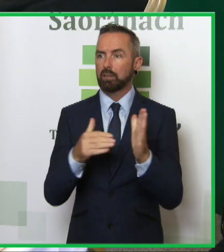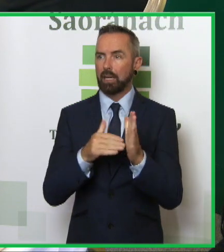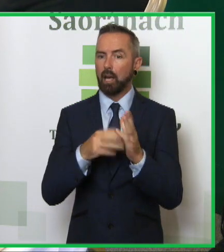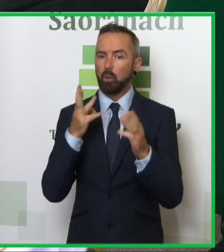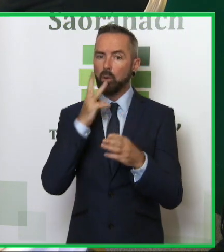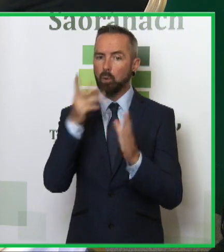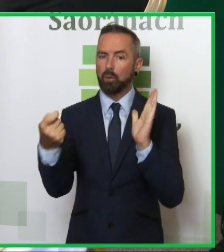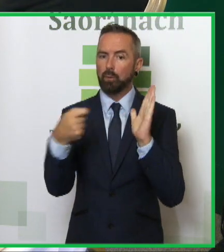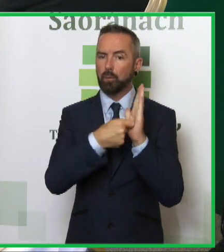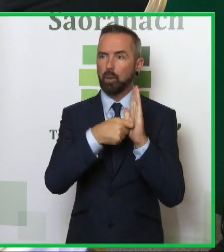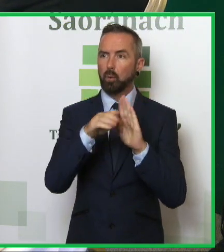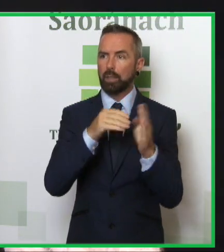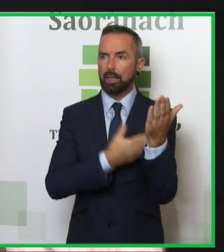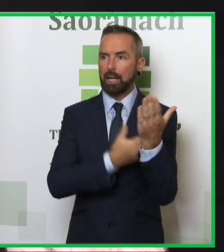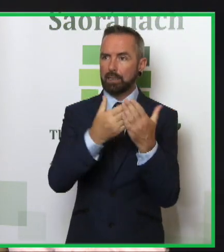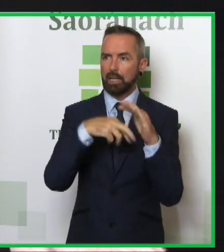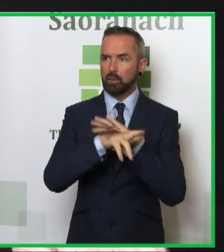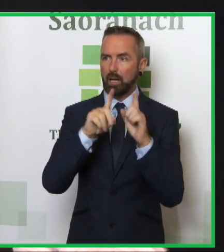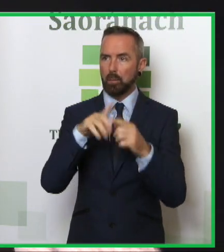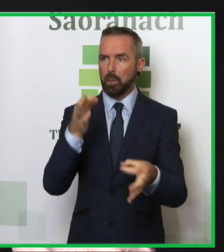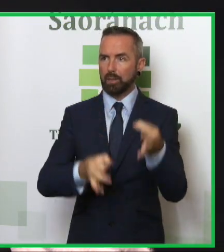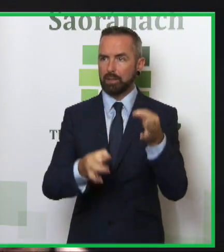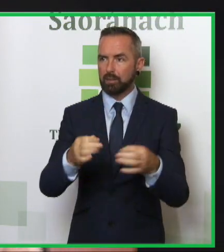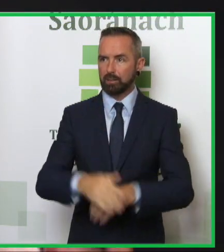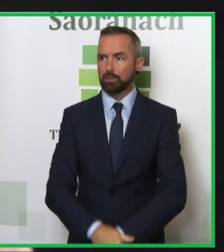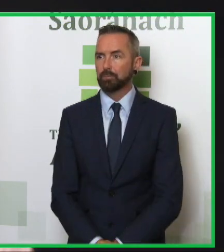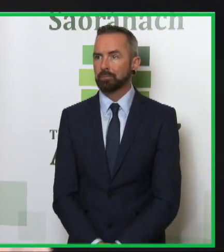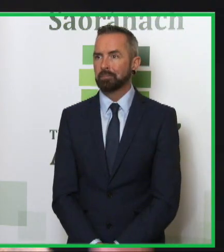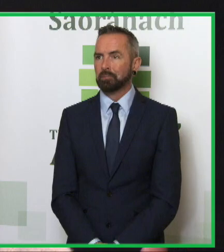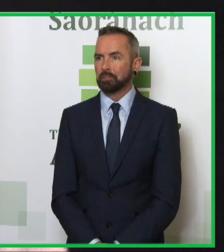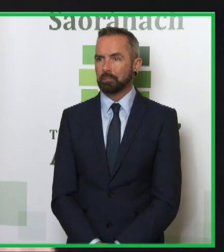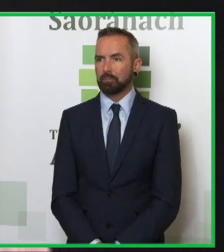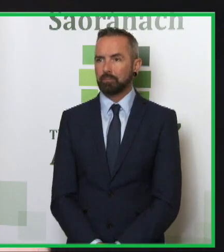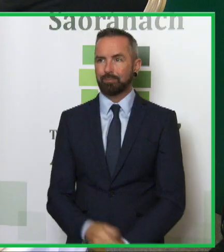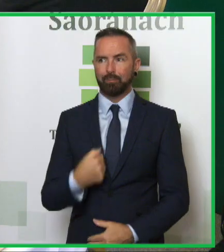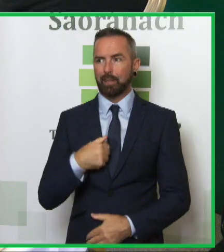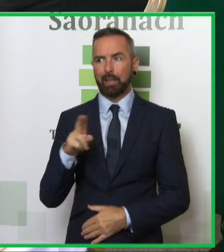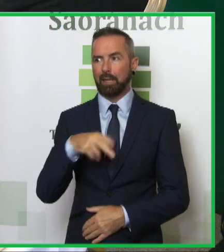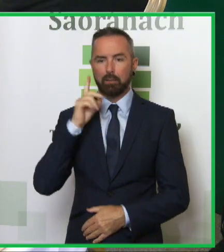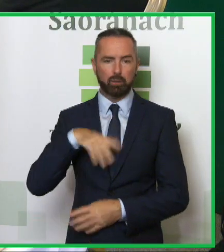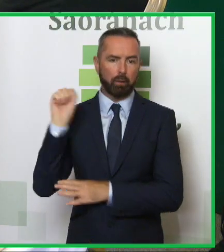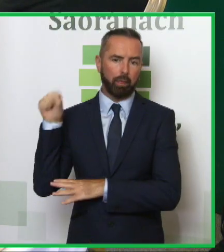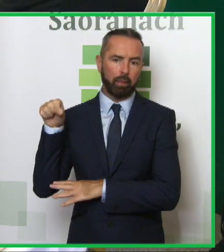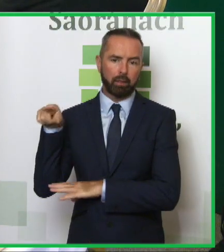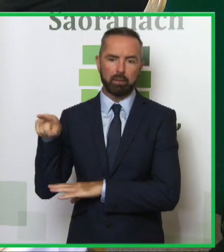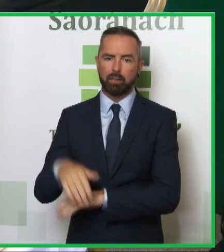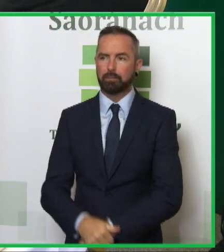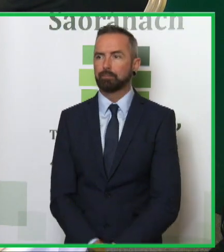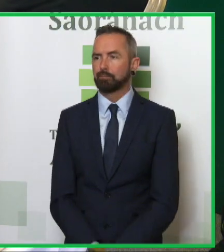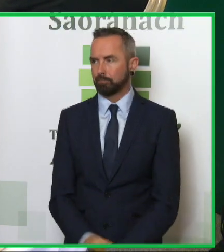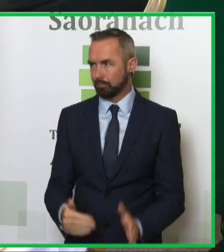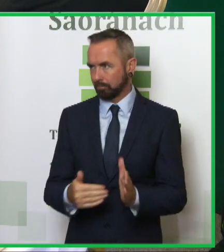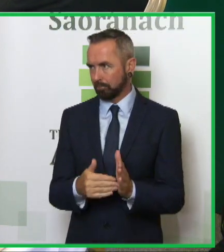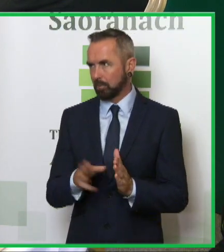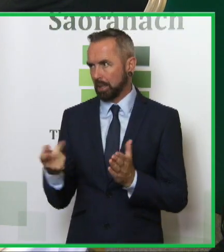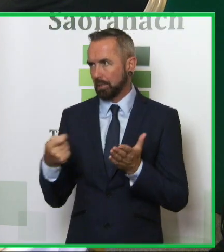our legislators and politicians. That's just a personal viewpoint, and I can't in all good conscience ignore that. Yeah, no, and I hear you strongly, and I think it's something we can